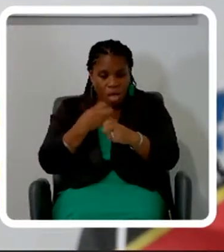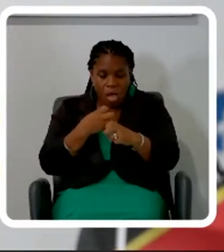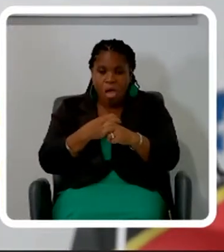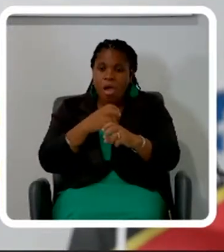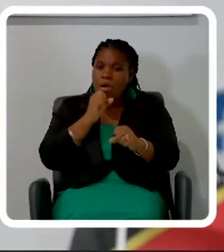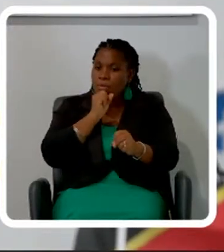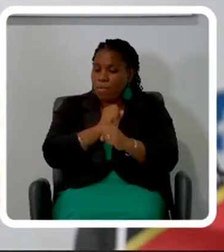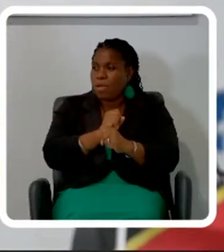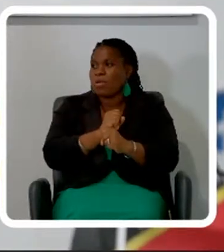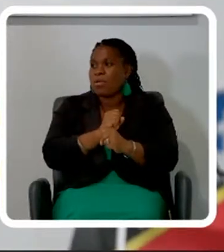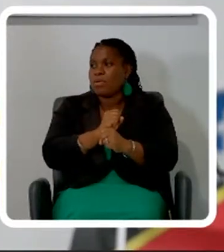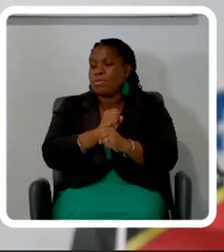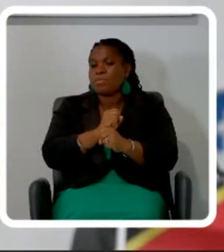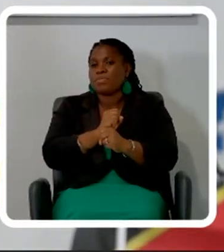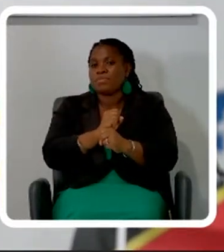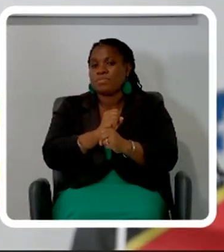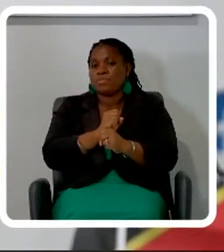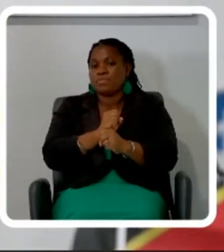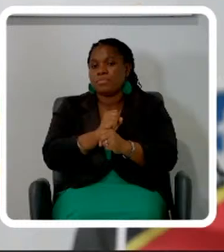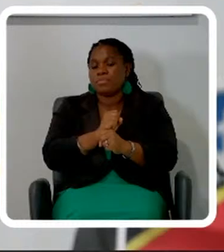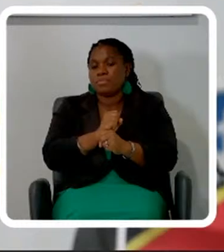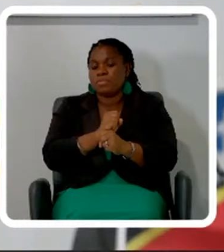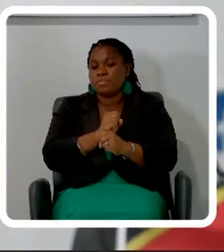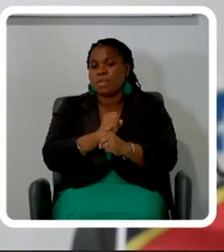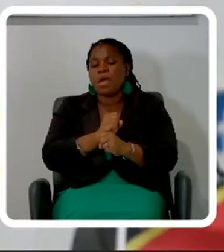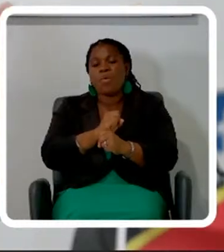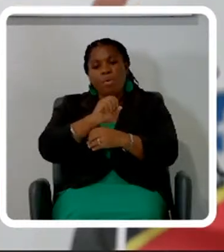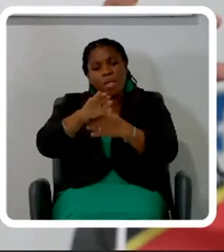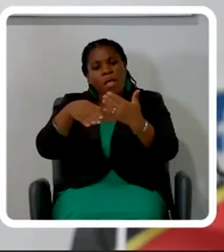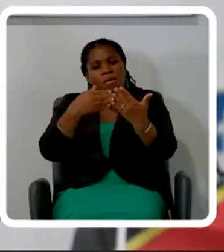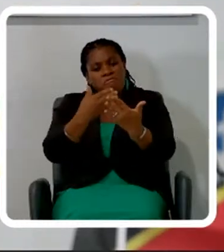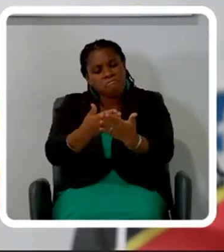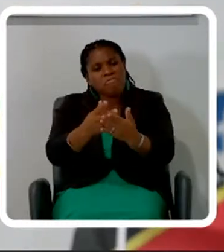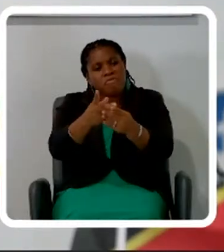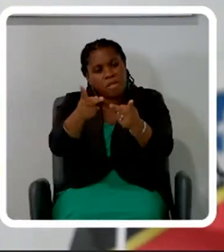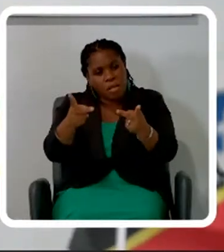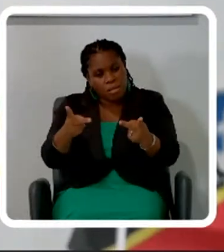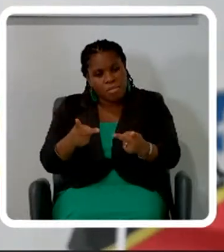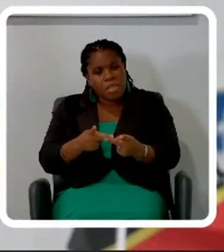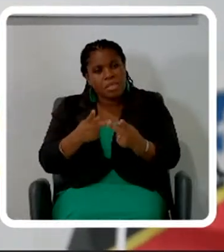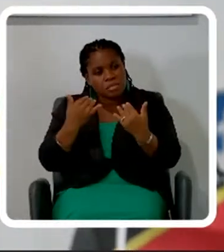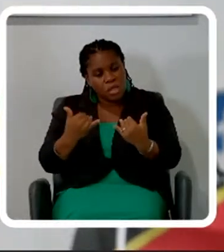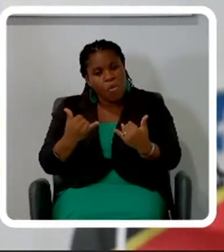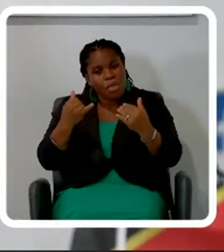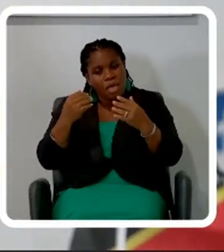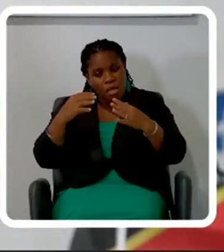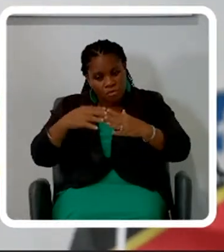gotten to a point where we can now relaunch, and we did on the 1st of October.